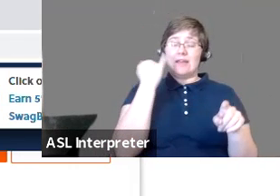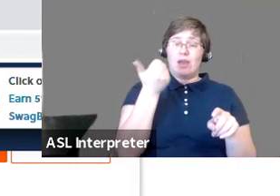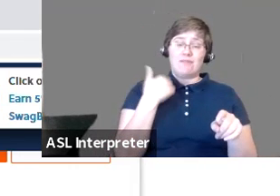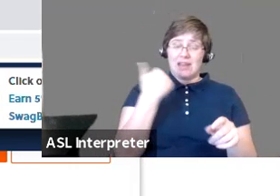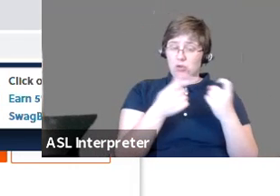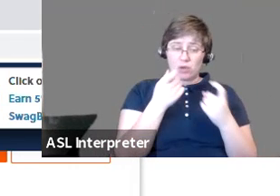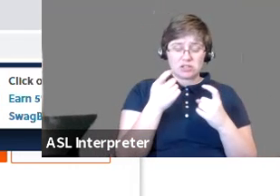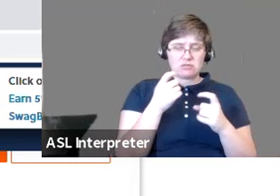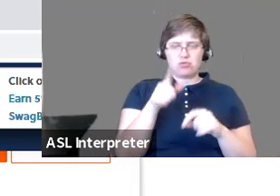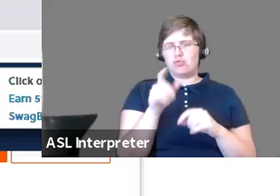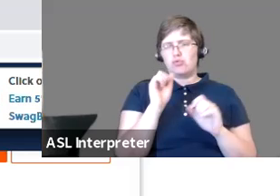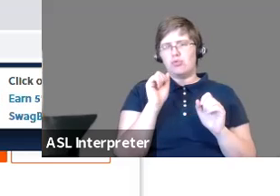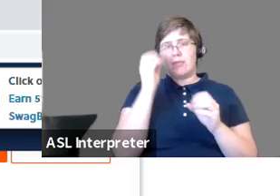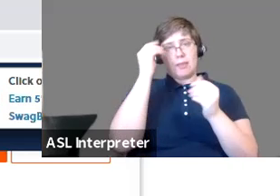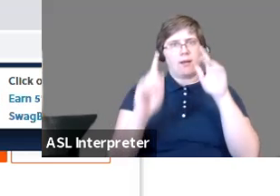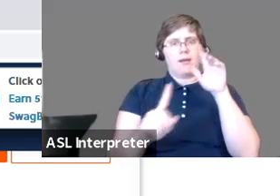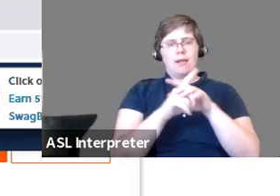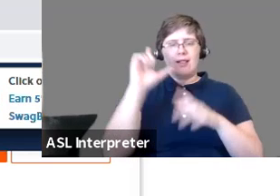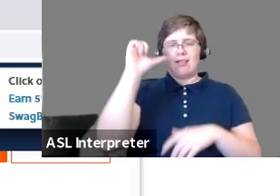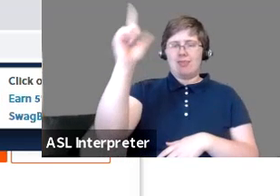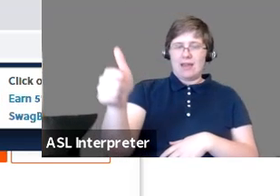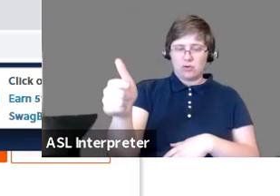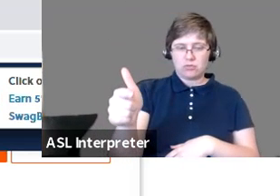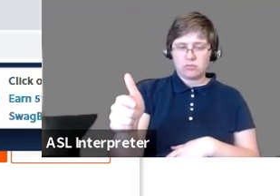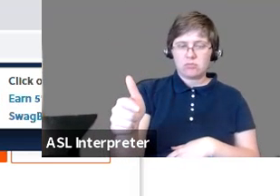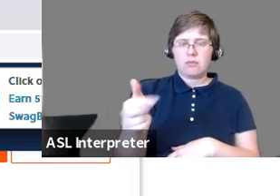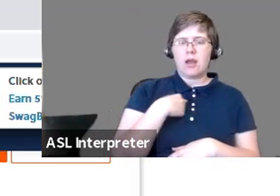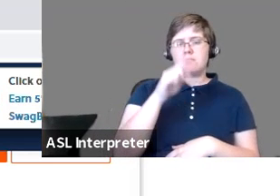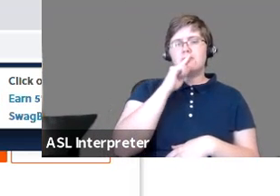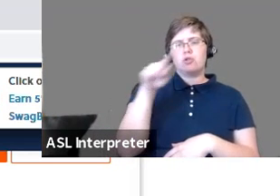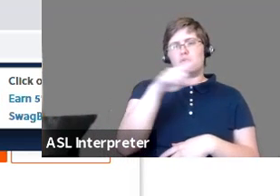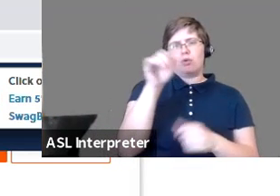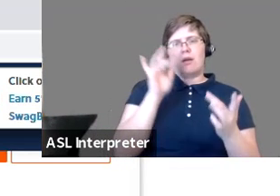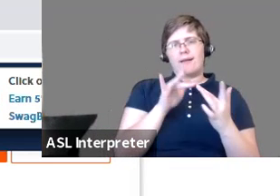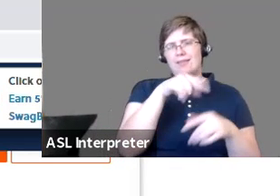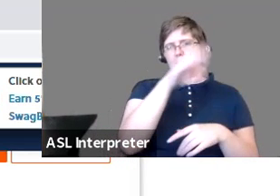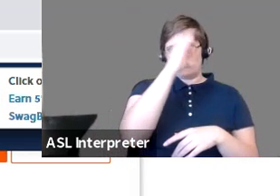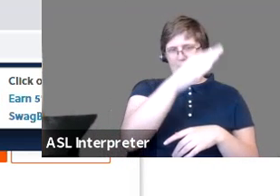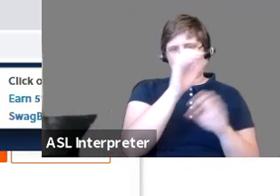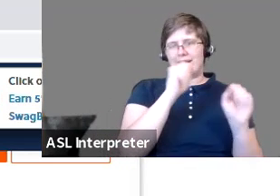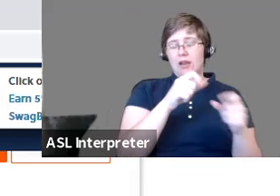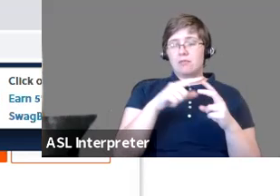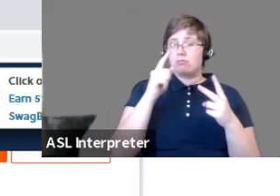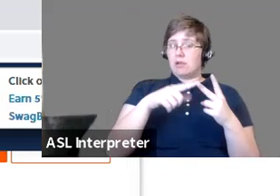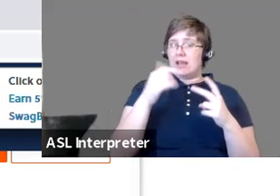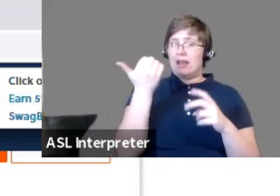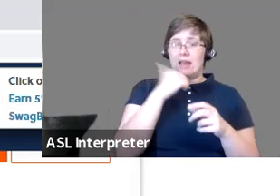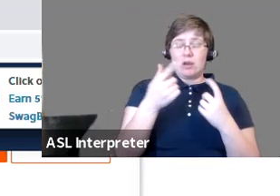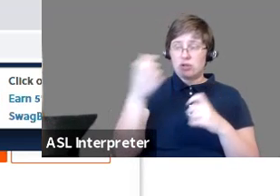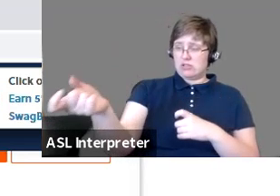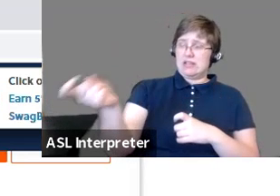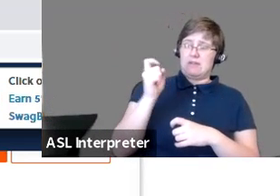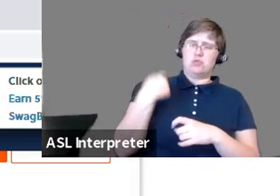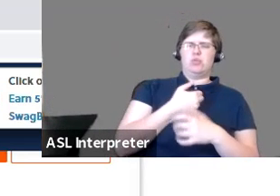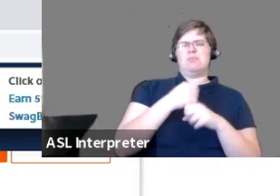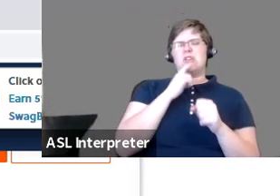panelists that you think of, you know, later on, I'm sure you can contact them directly, or if you send the questions to us, we will also make